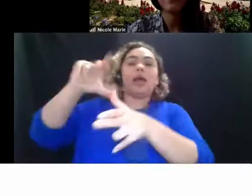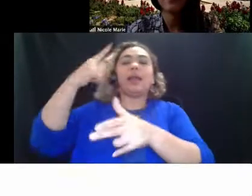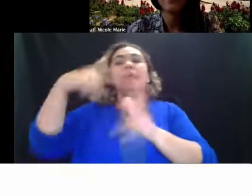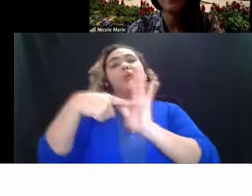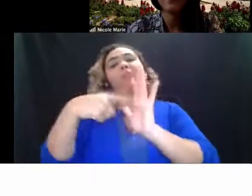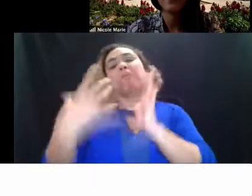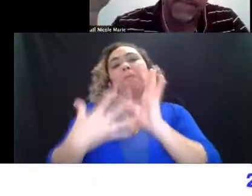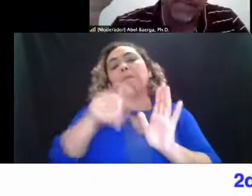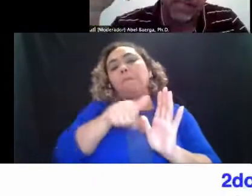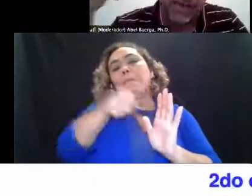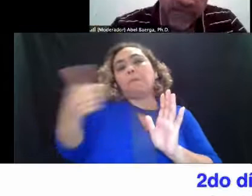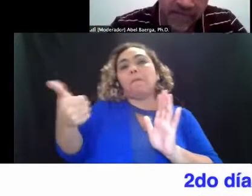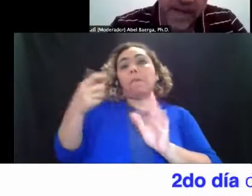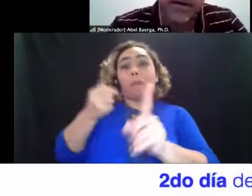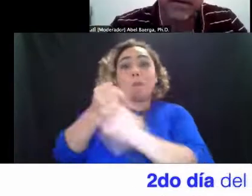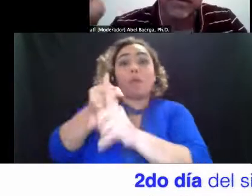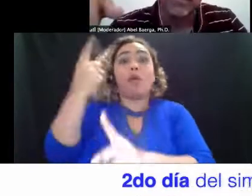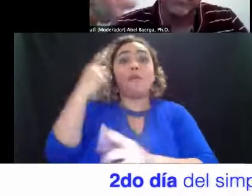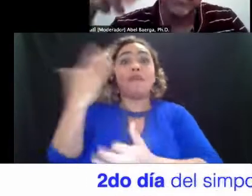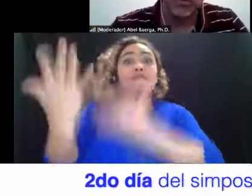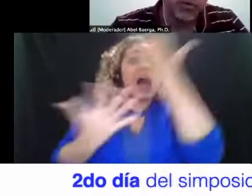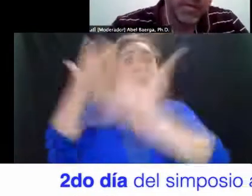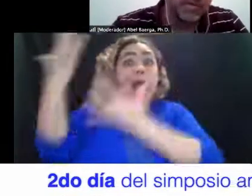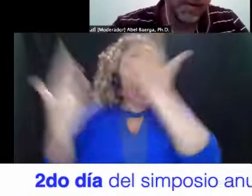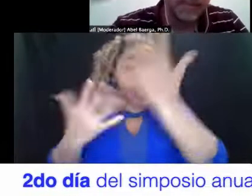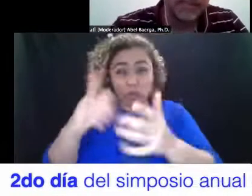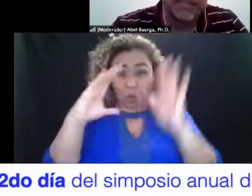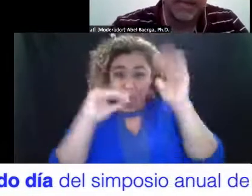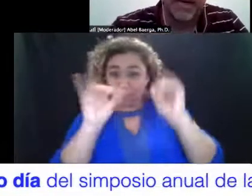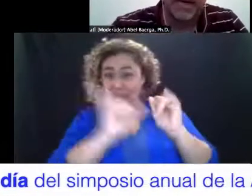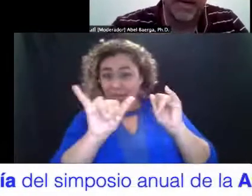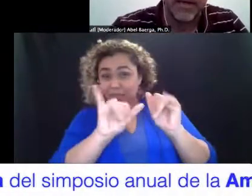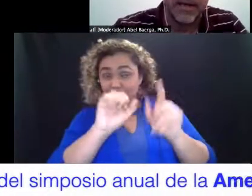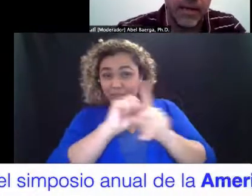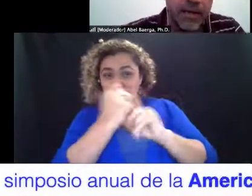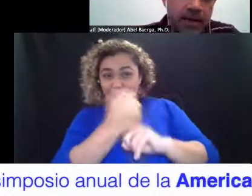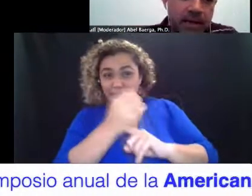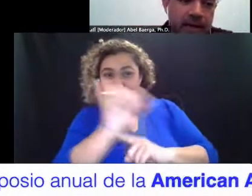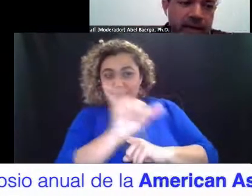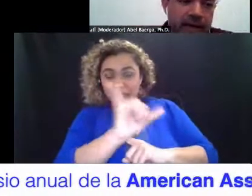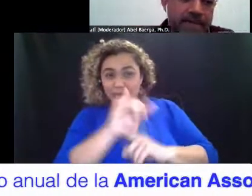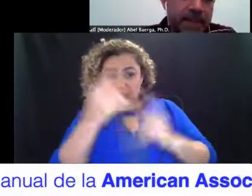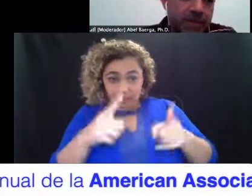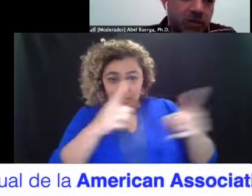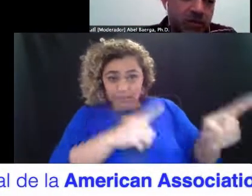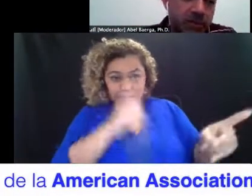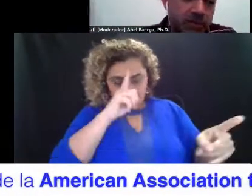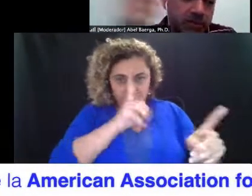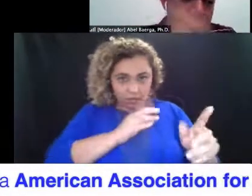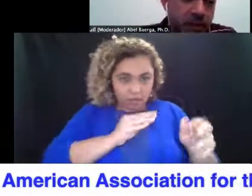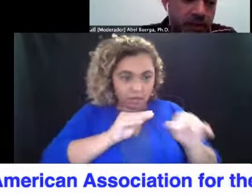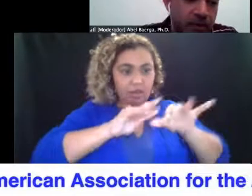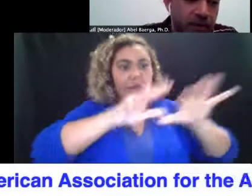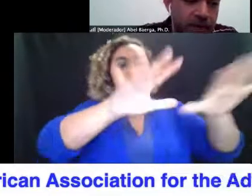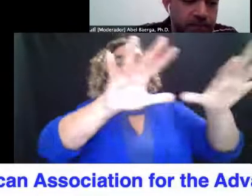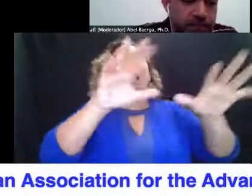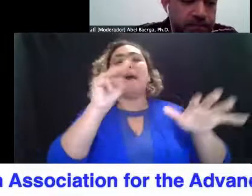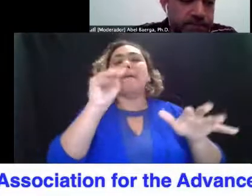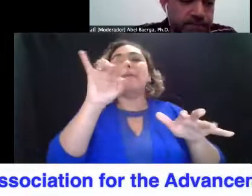if the forest was impacted by a fire, would you expect a similar impact in terms of the